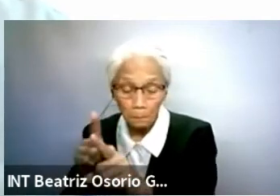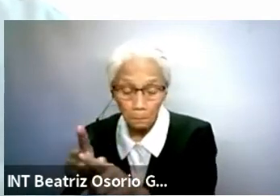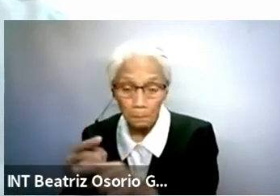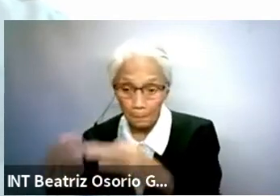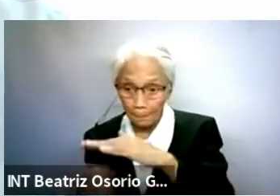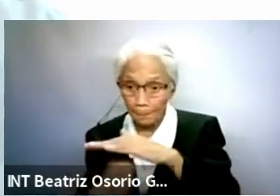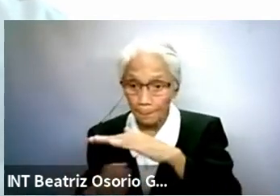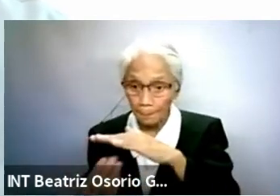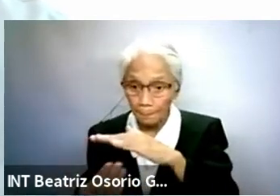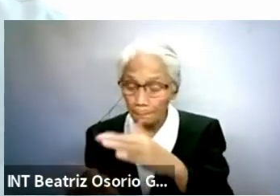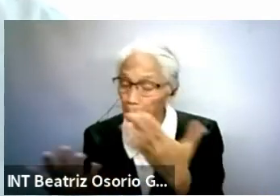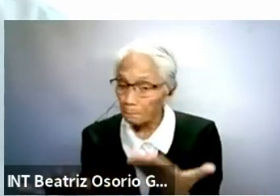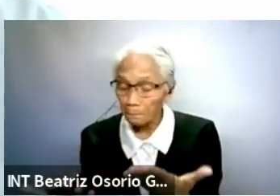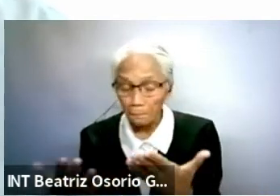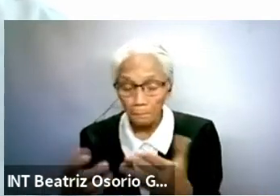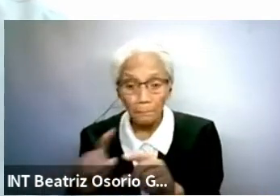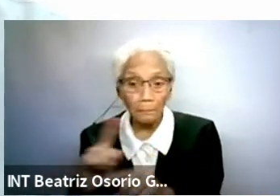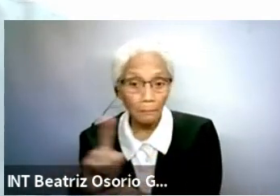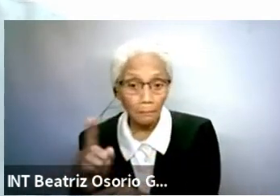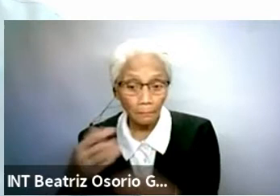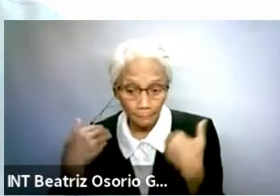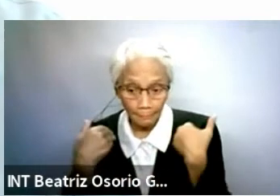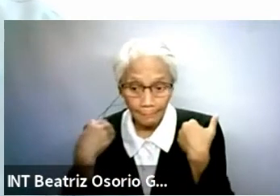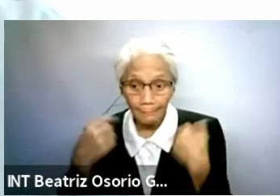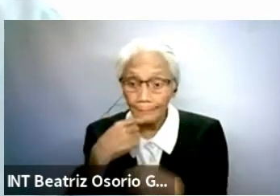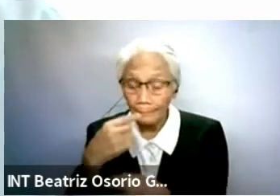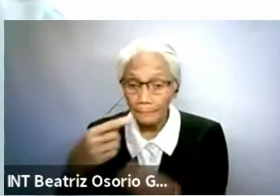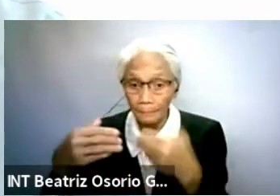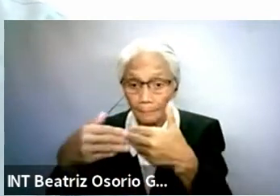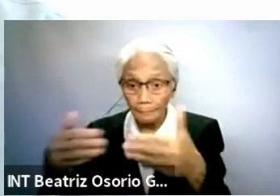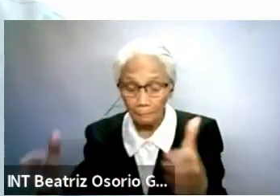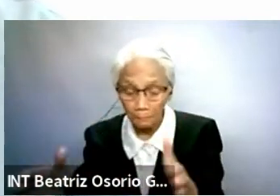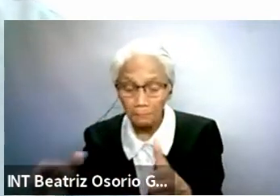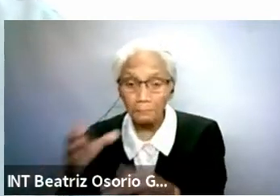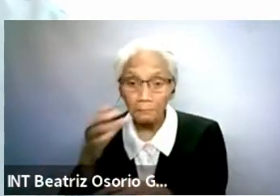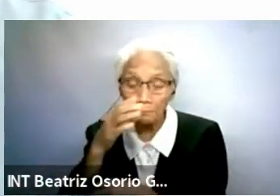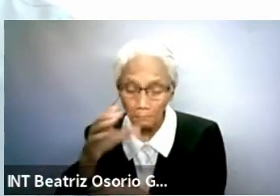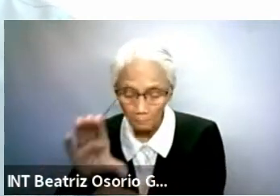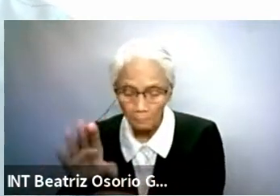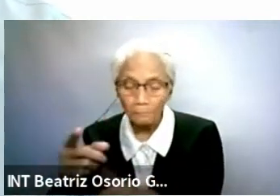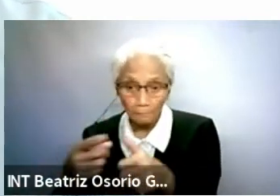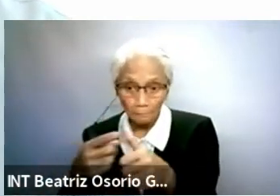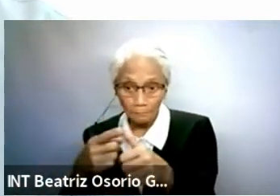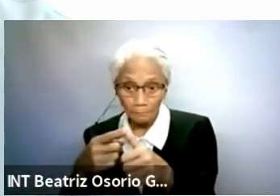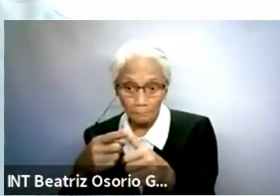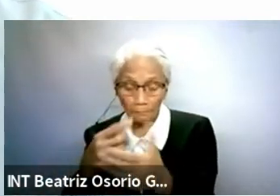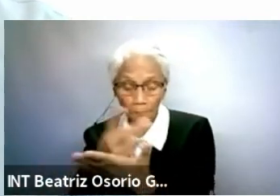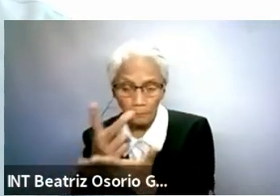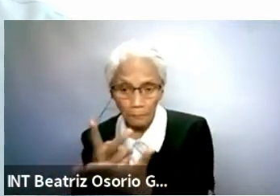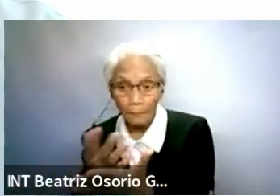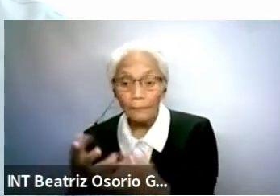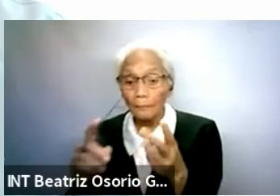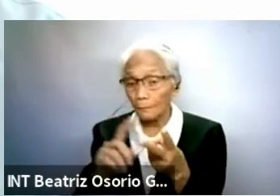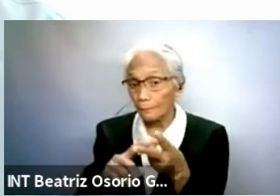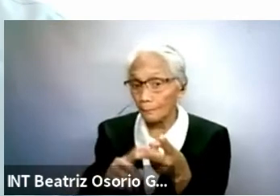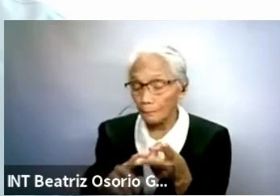the framework that we set out in the general comment. That's the first part of the answer. The second is, and this was not